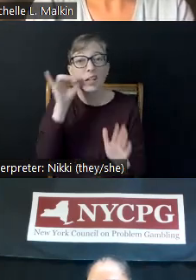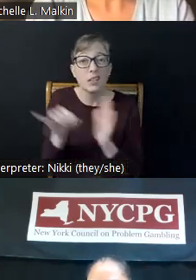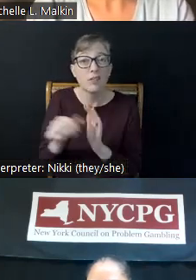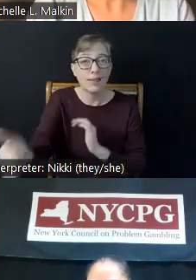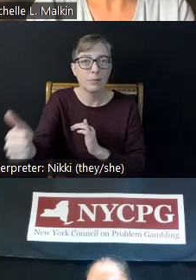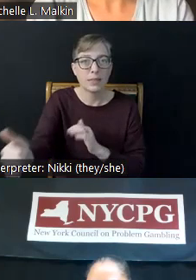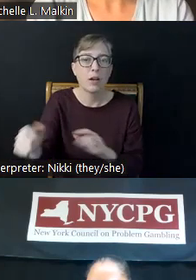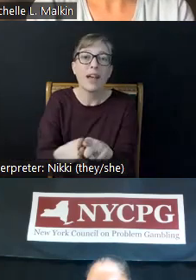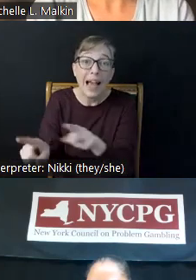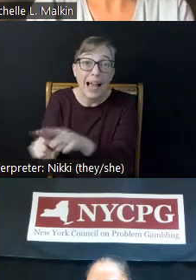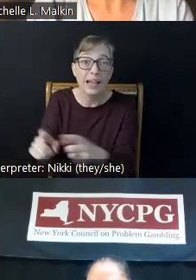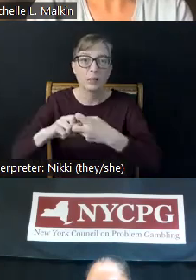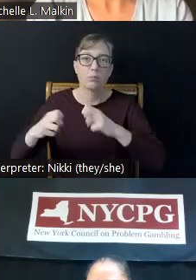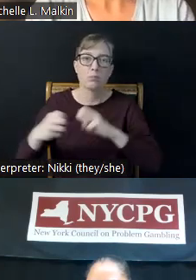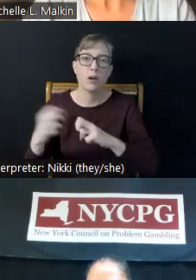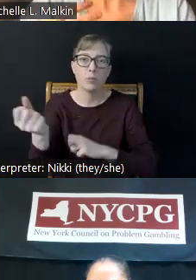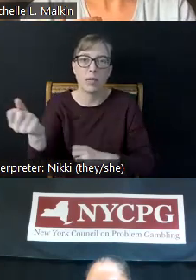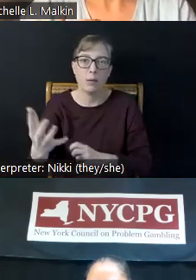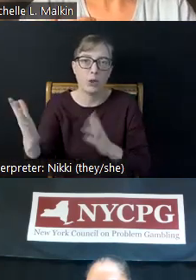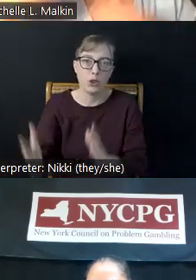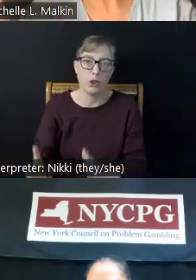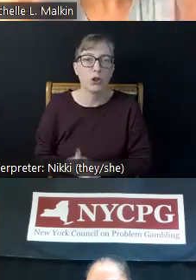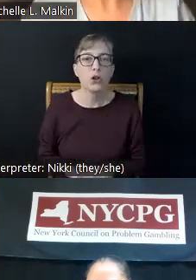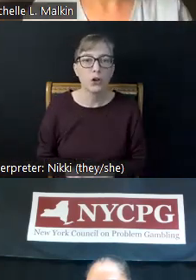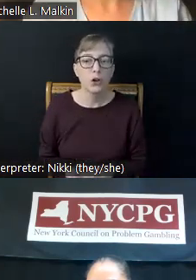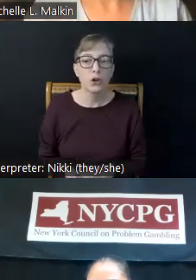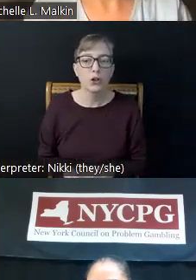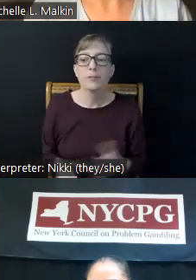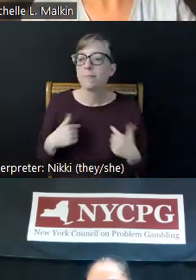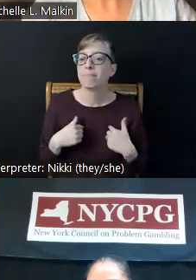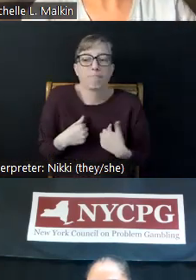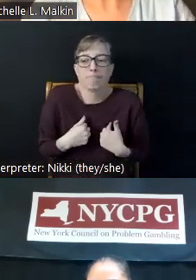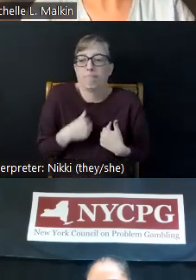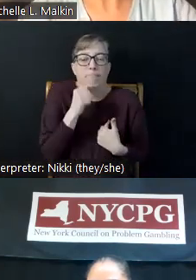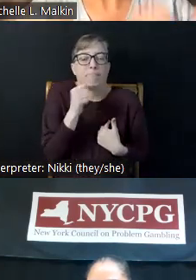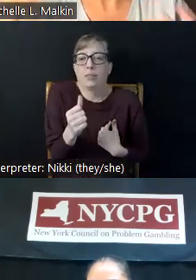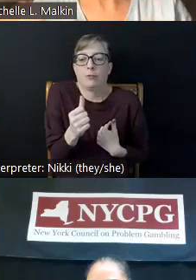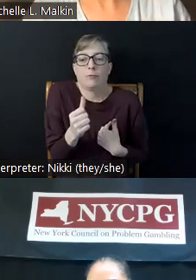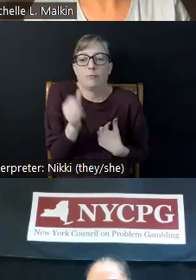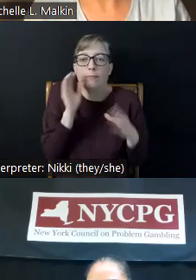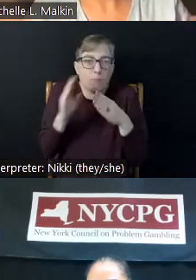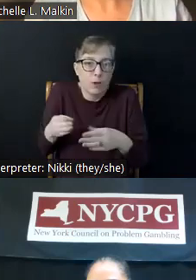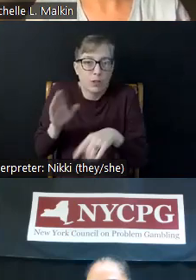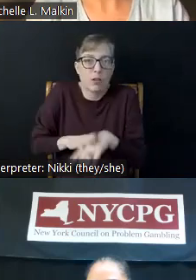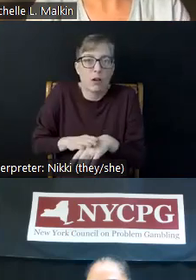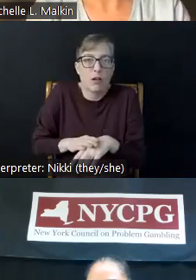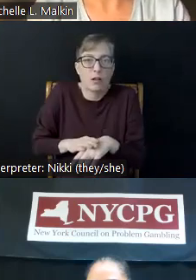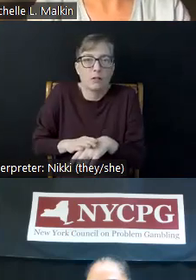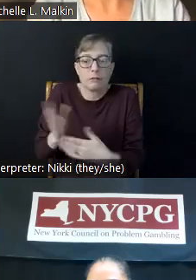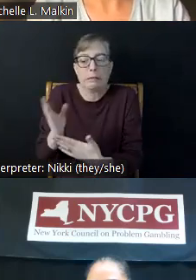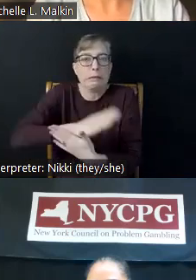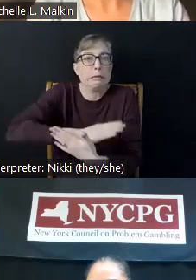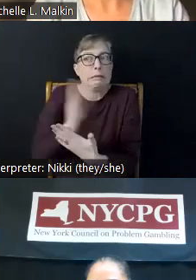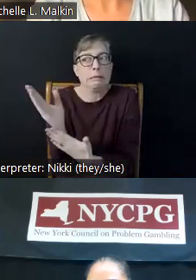So I didn't have to worry about where they were in the severity. I just wanted to see what kind of social and economic and